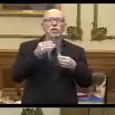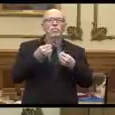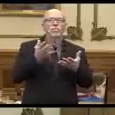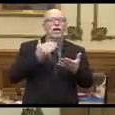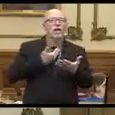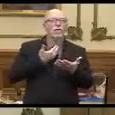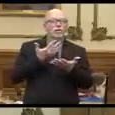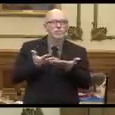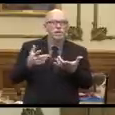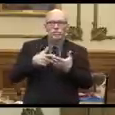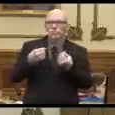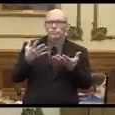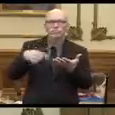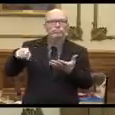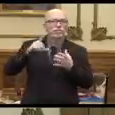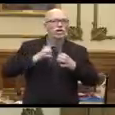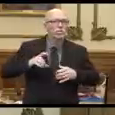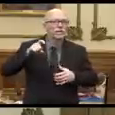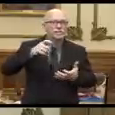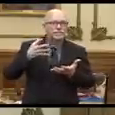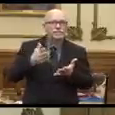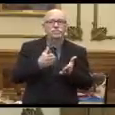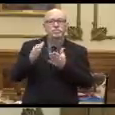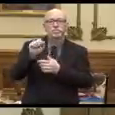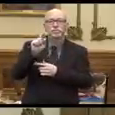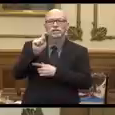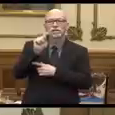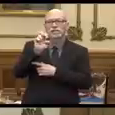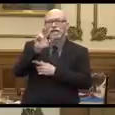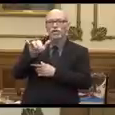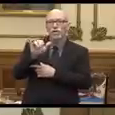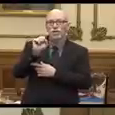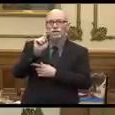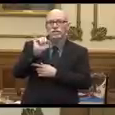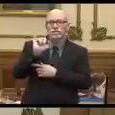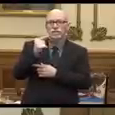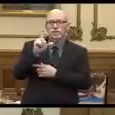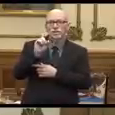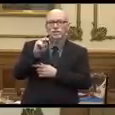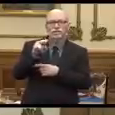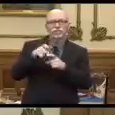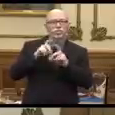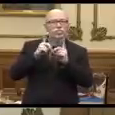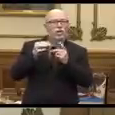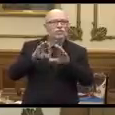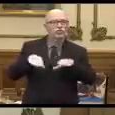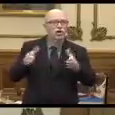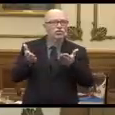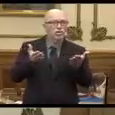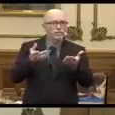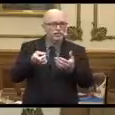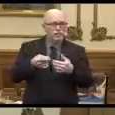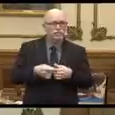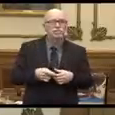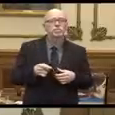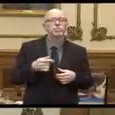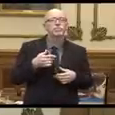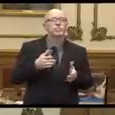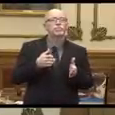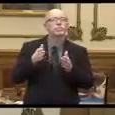the customer demand. We'll hear from Terry Stigdon over at the Department of Child Services. You've got